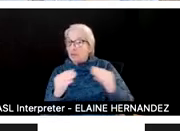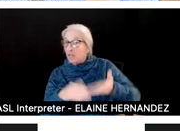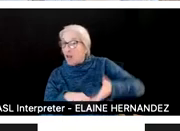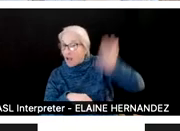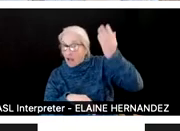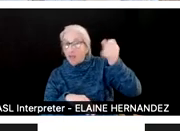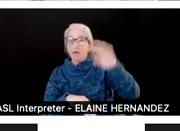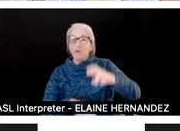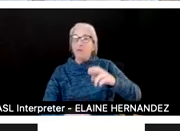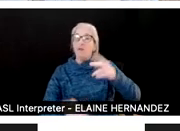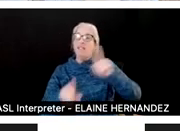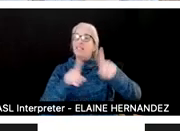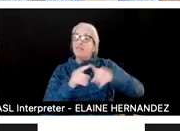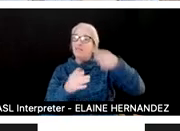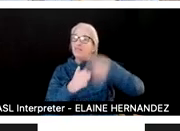than English.